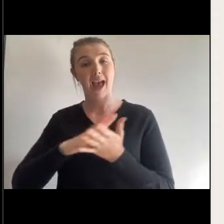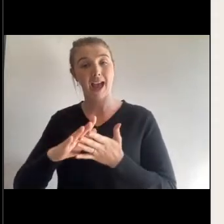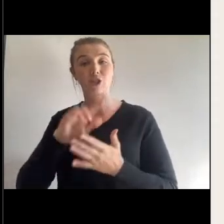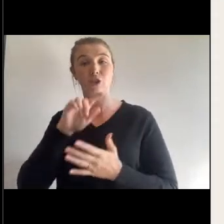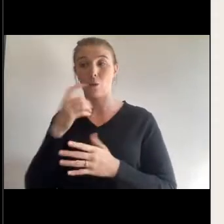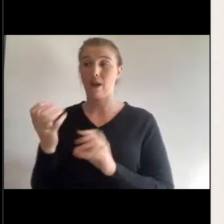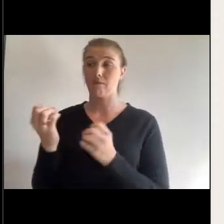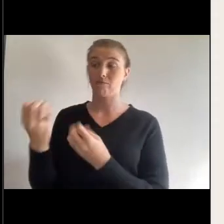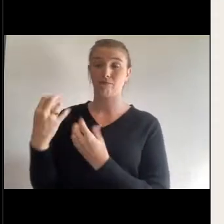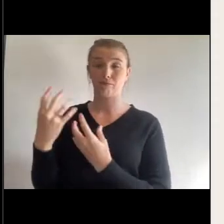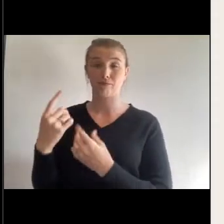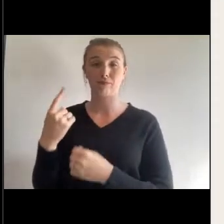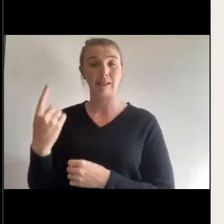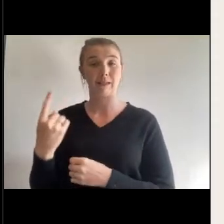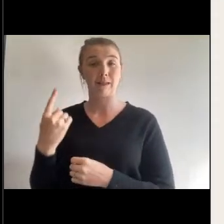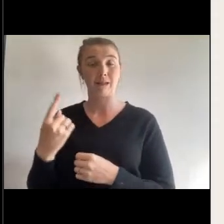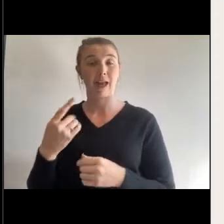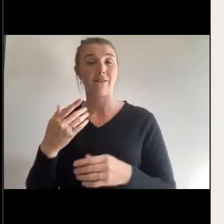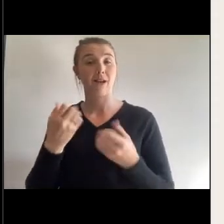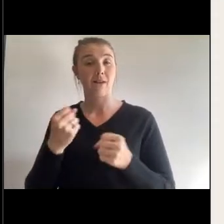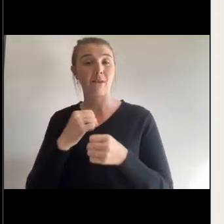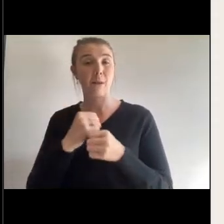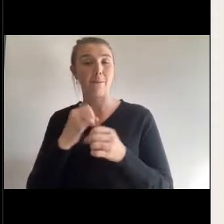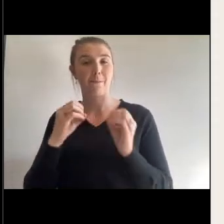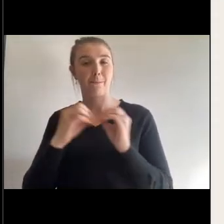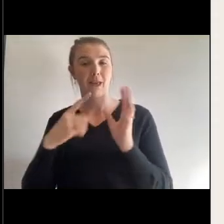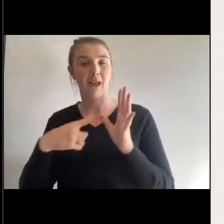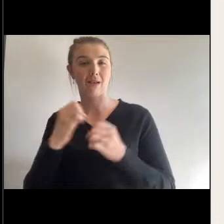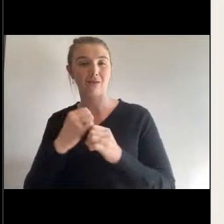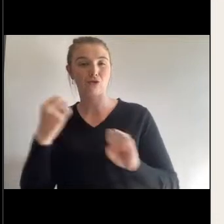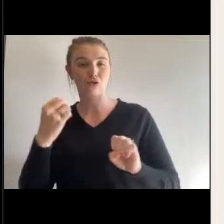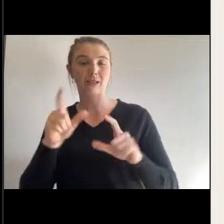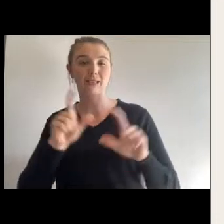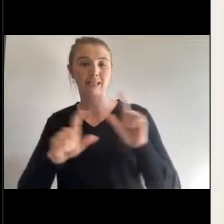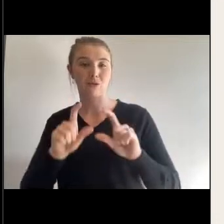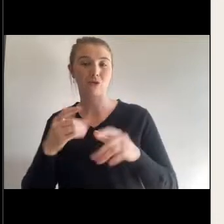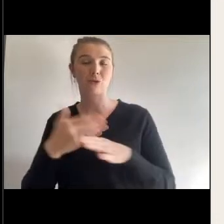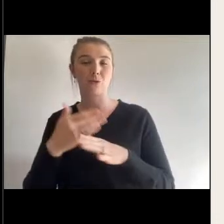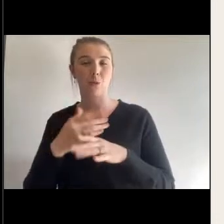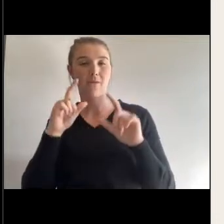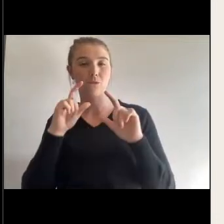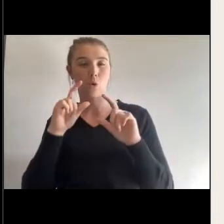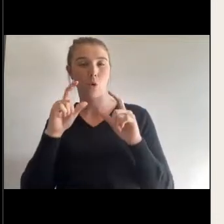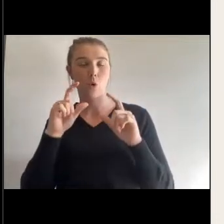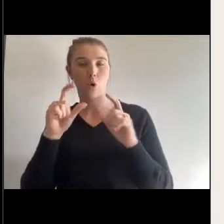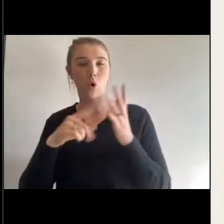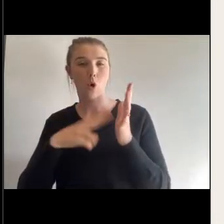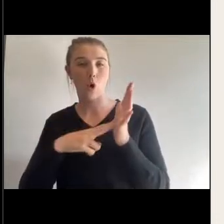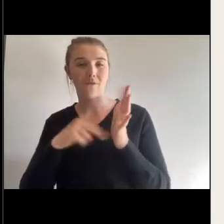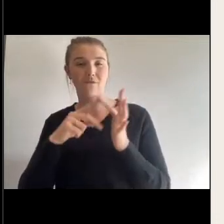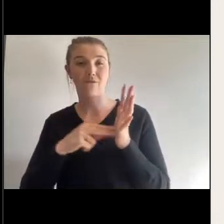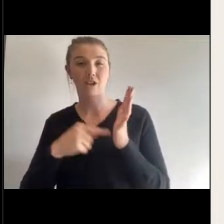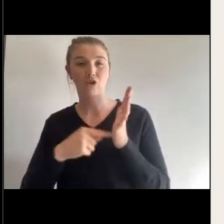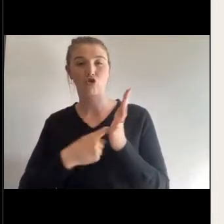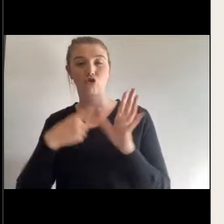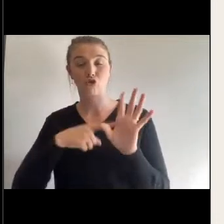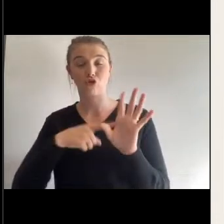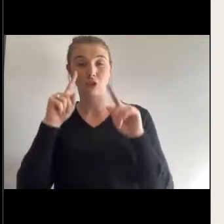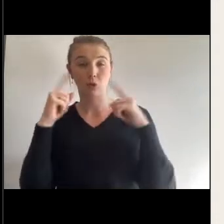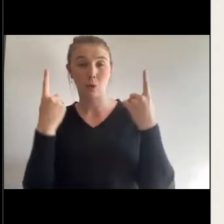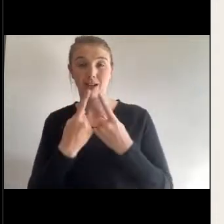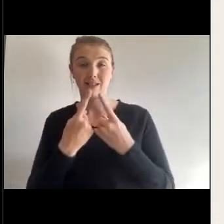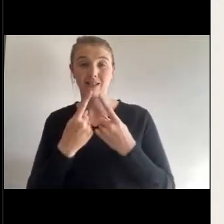a bachelor's degree in chemistry at the University of Coventry and then joined Wellcome, which is now GlaxoSmithKline, of course, 28 years ago. Did a